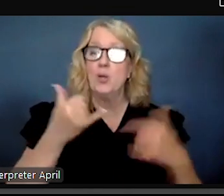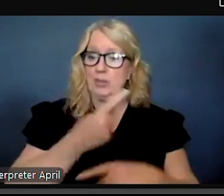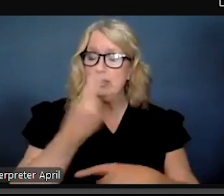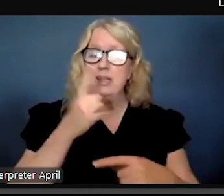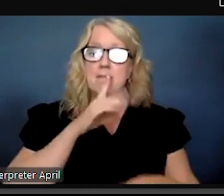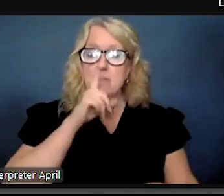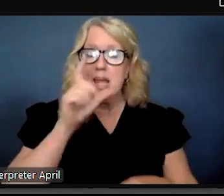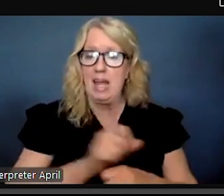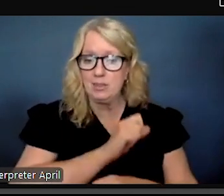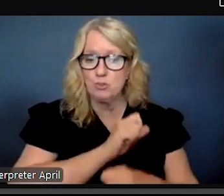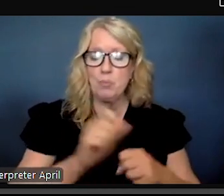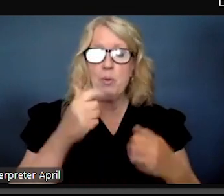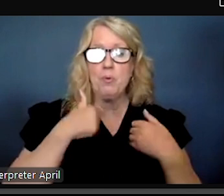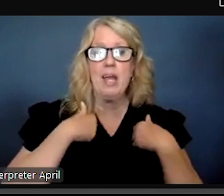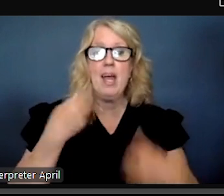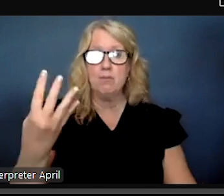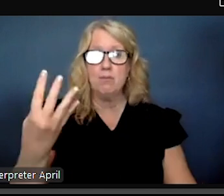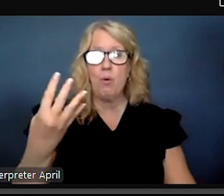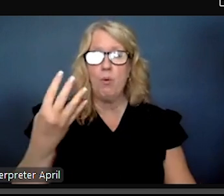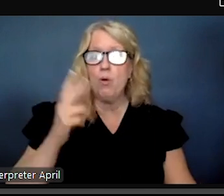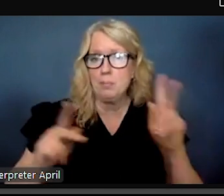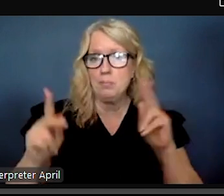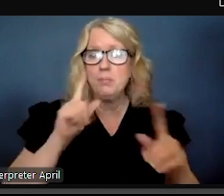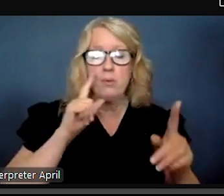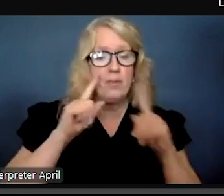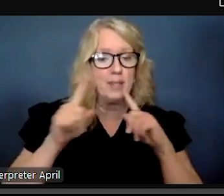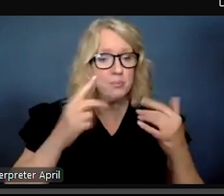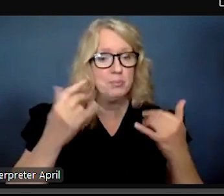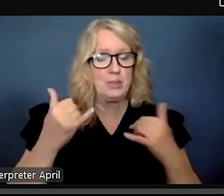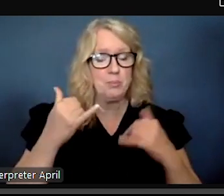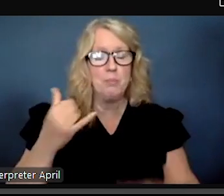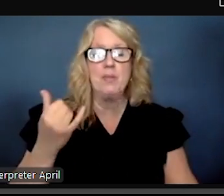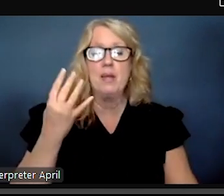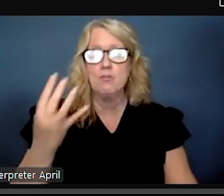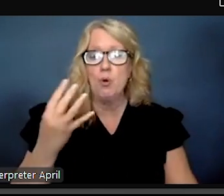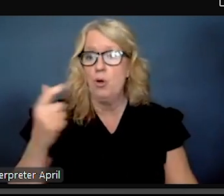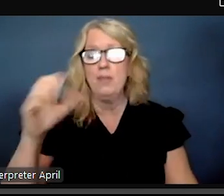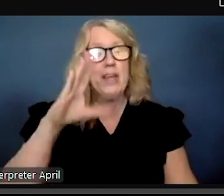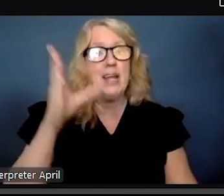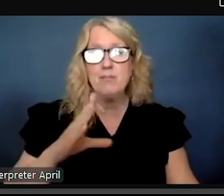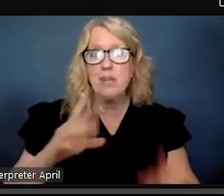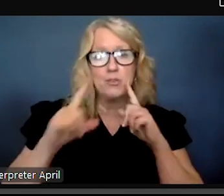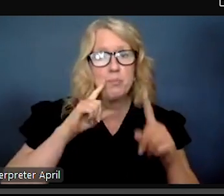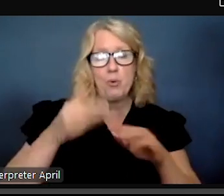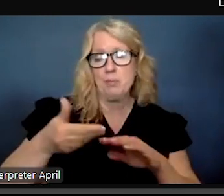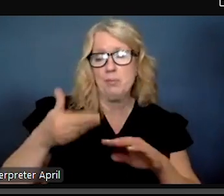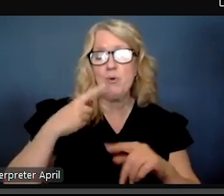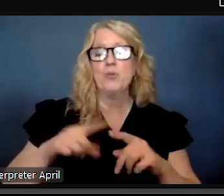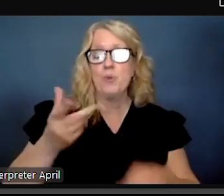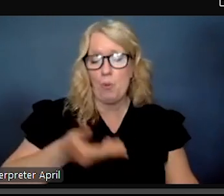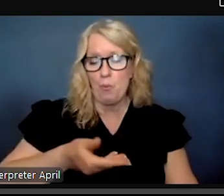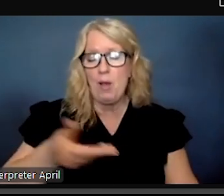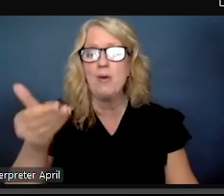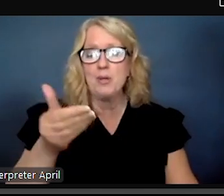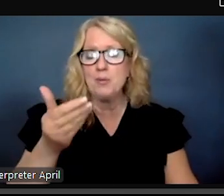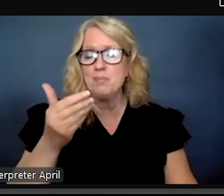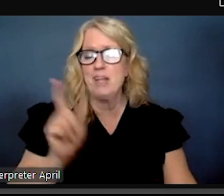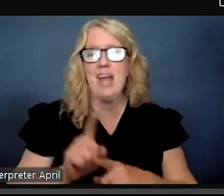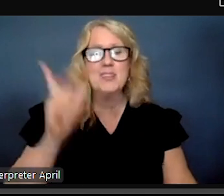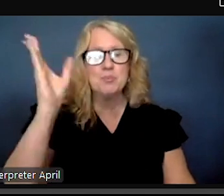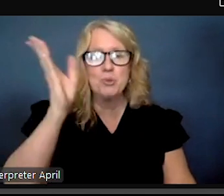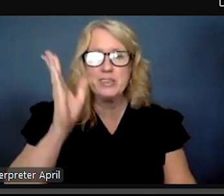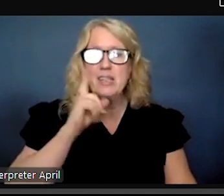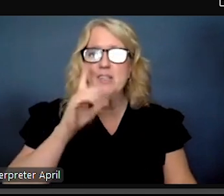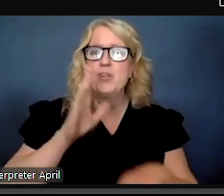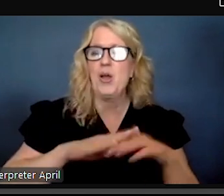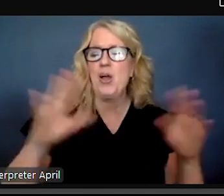actually have 4 people speaking today. I believe it's 4 who have never spoken before. So welcome as presenters